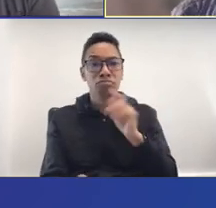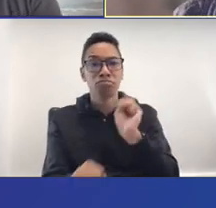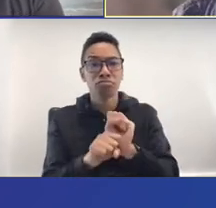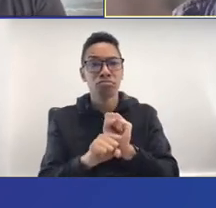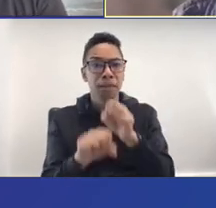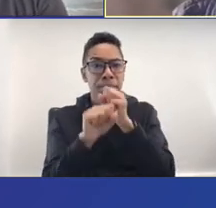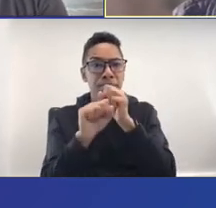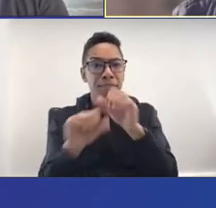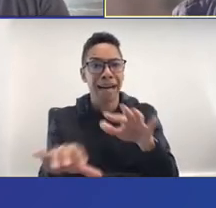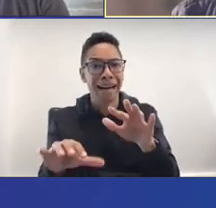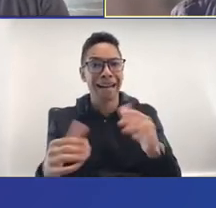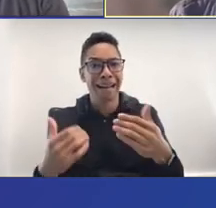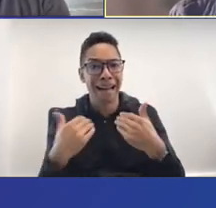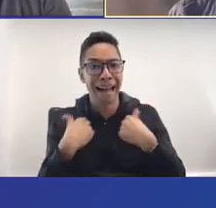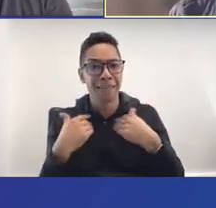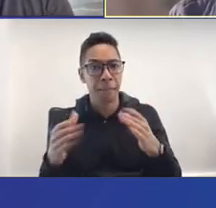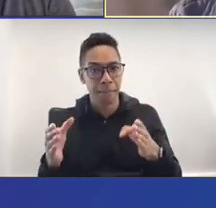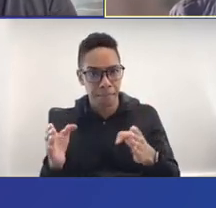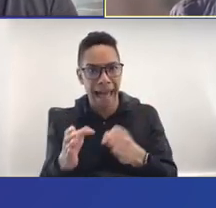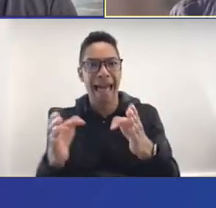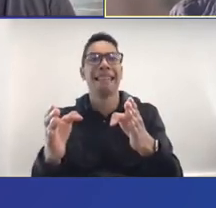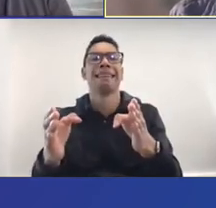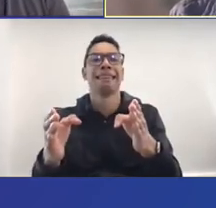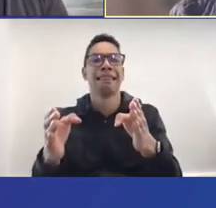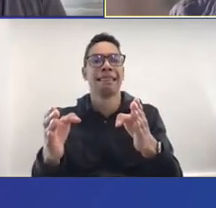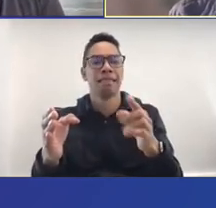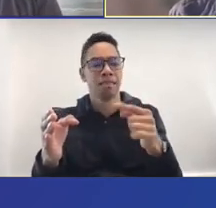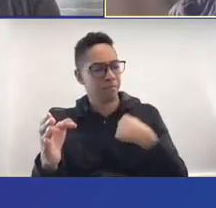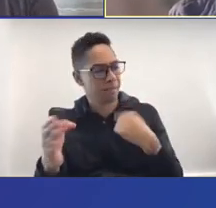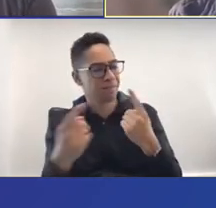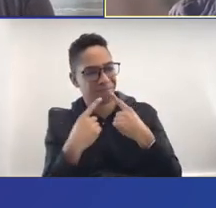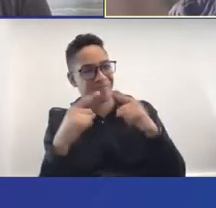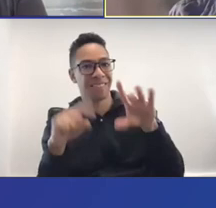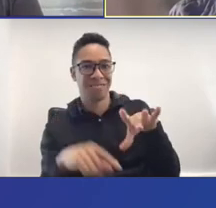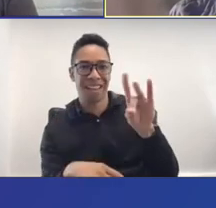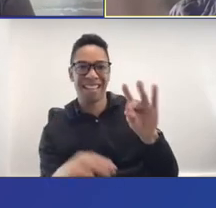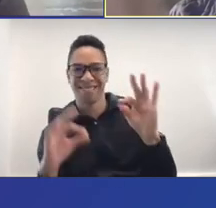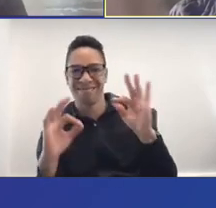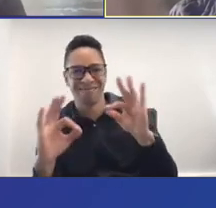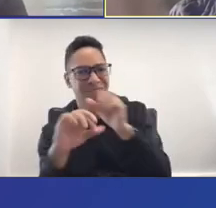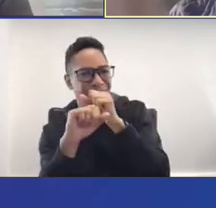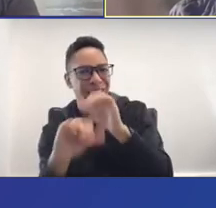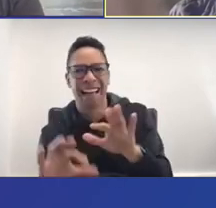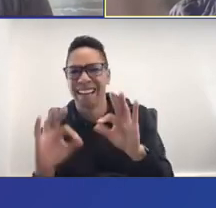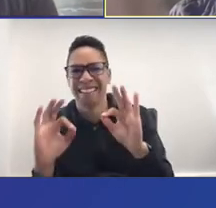blessed to have that path that I have found.